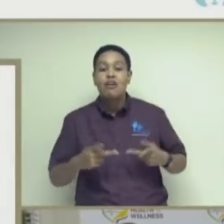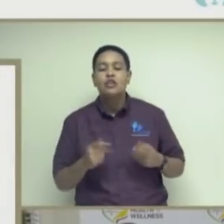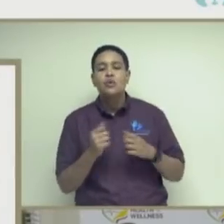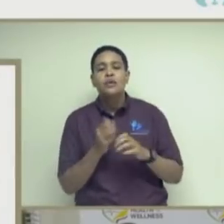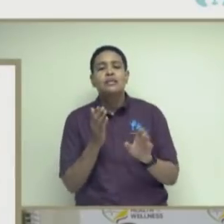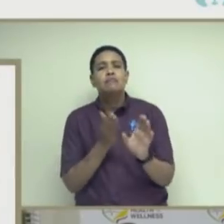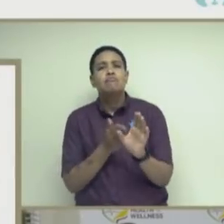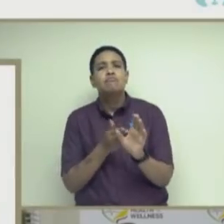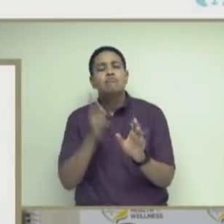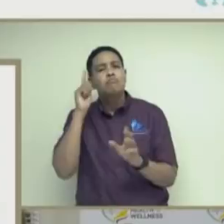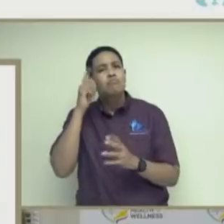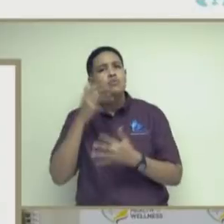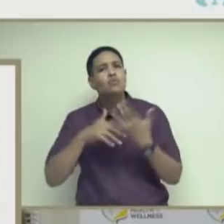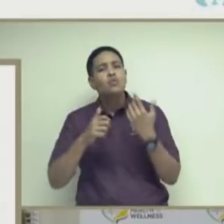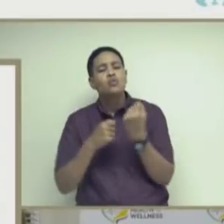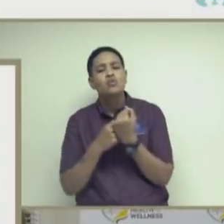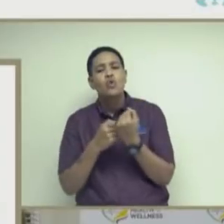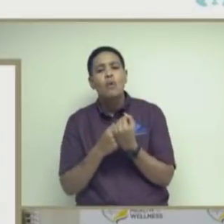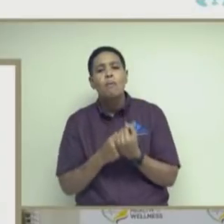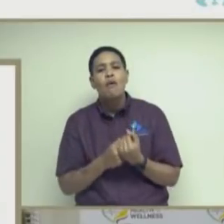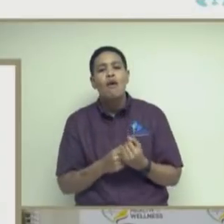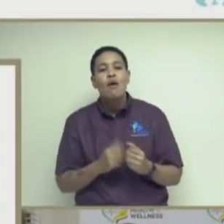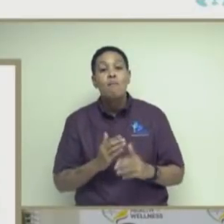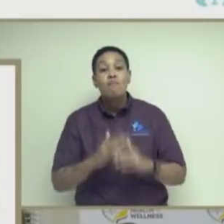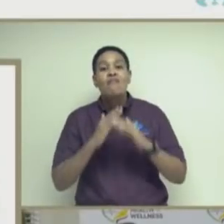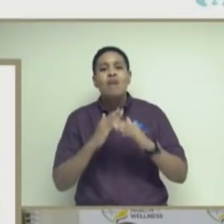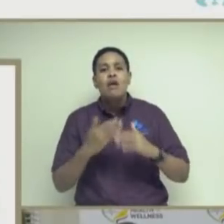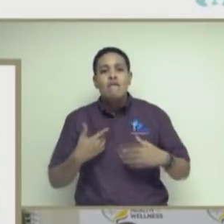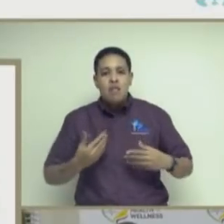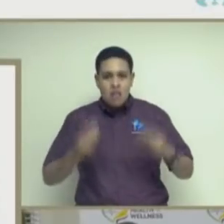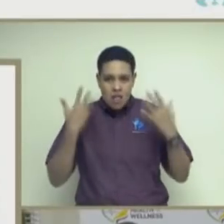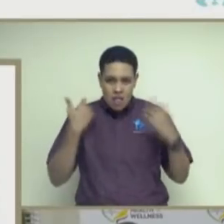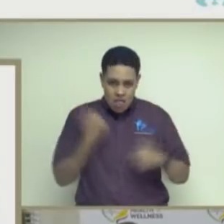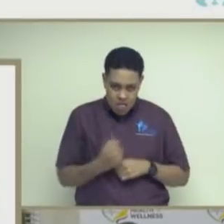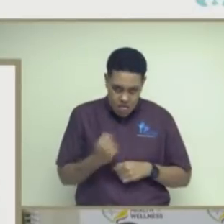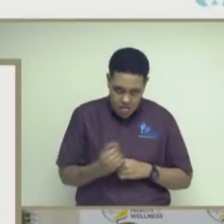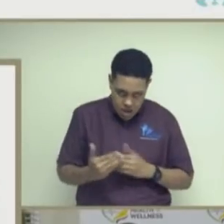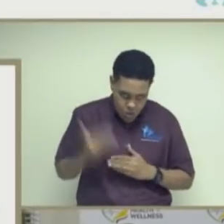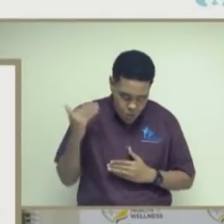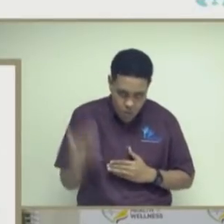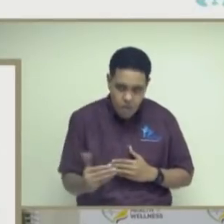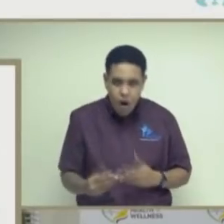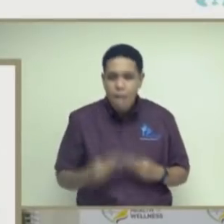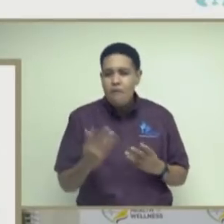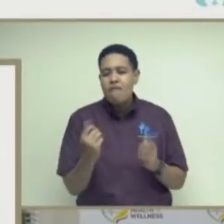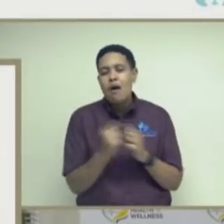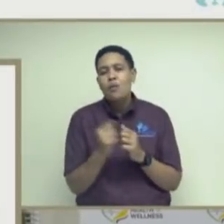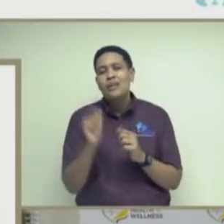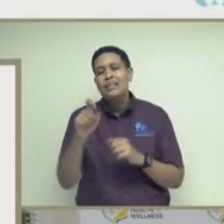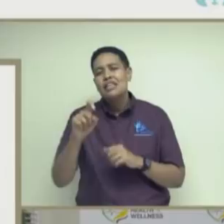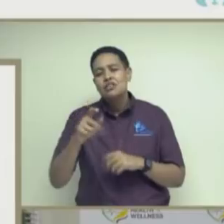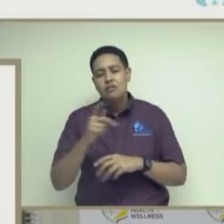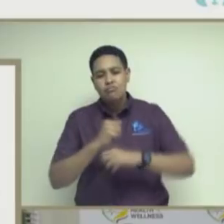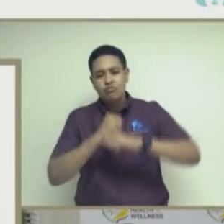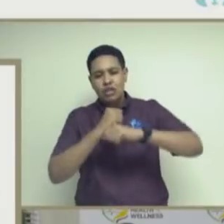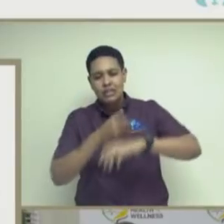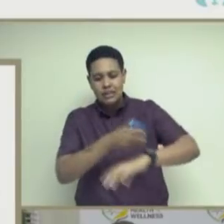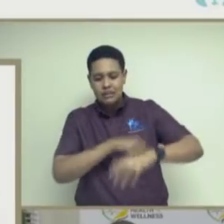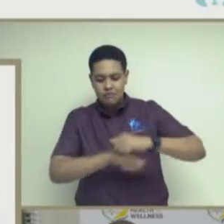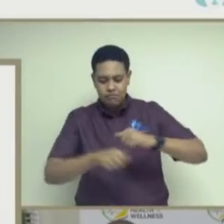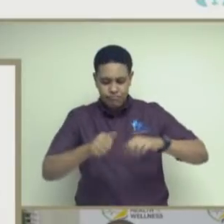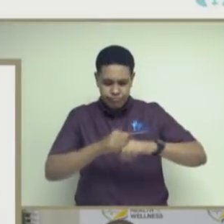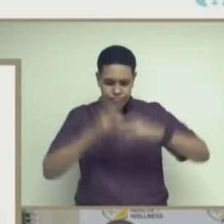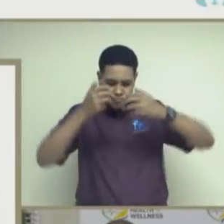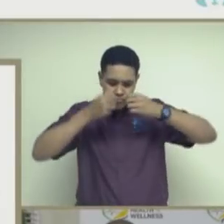psychosocial support to prevent burnout. And of course, we provide them with the necessary PPEs to ensure